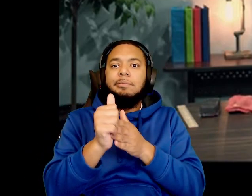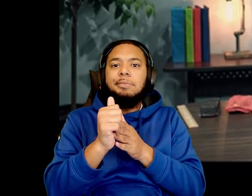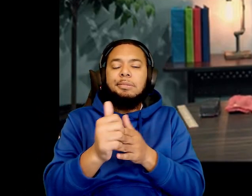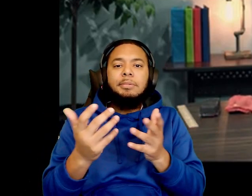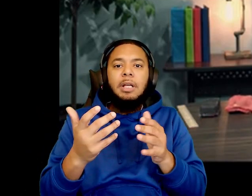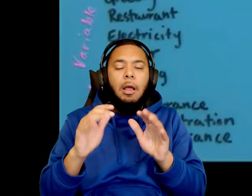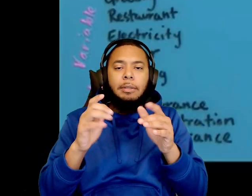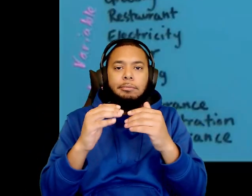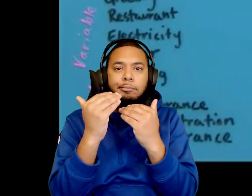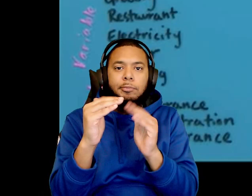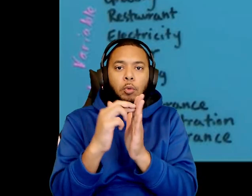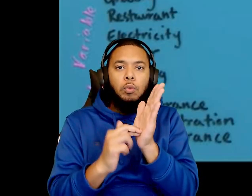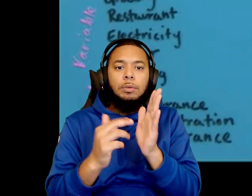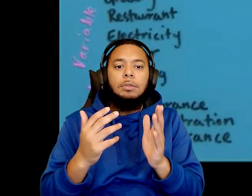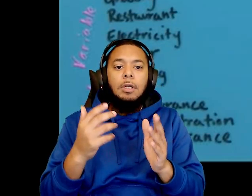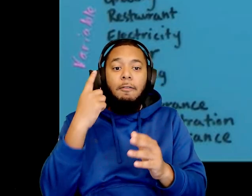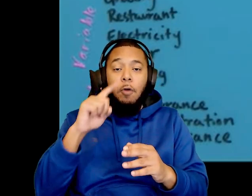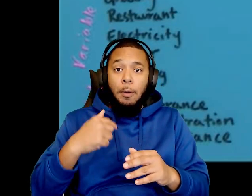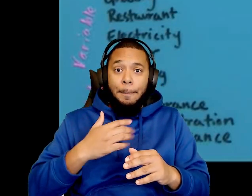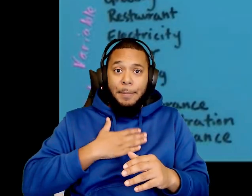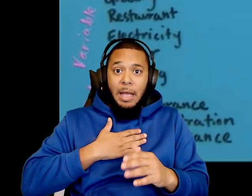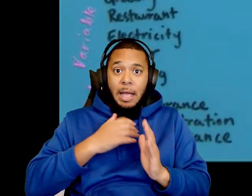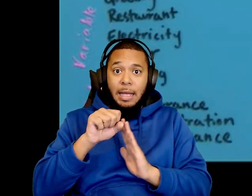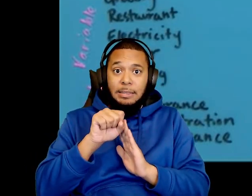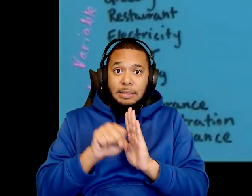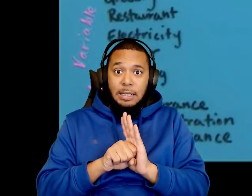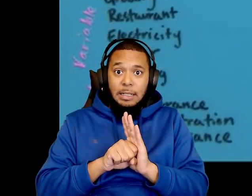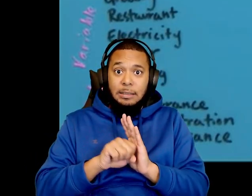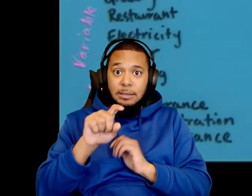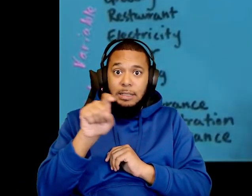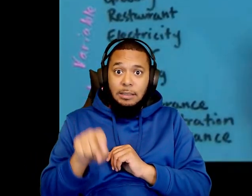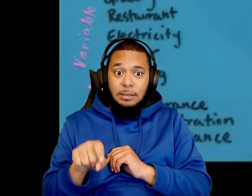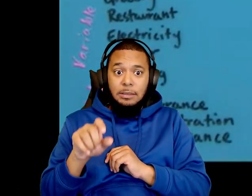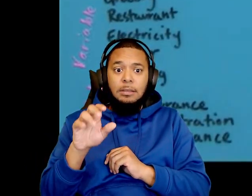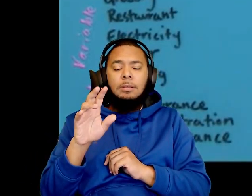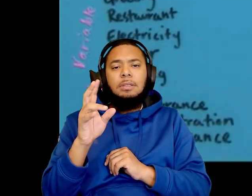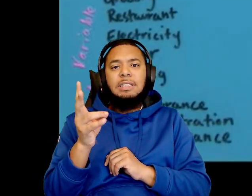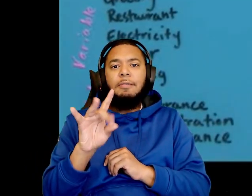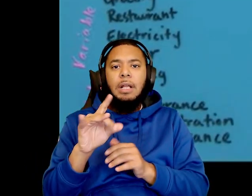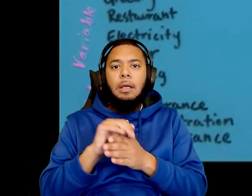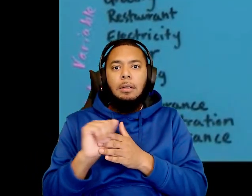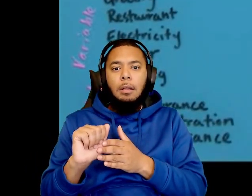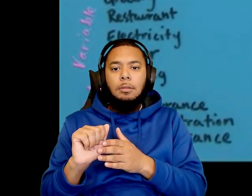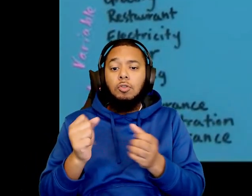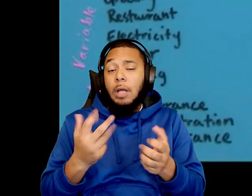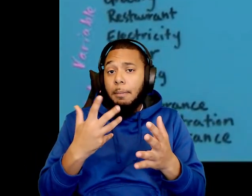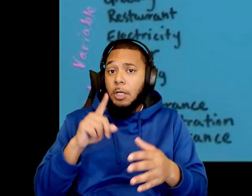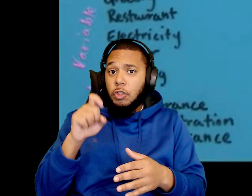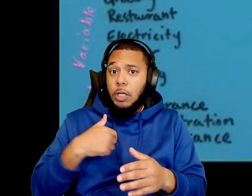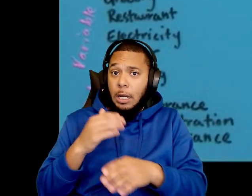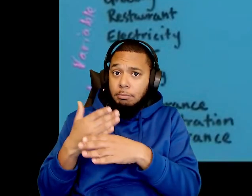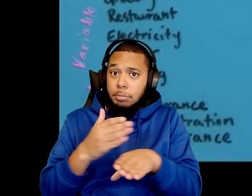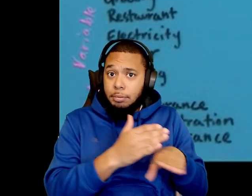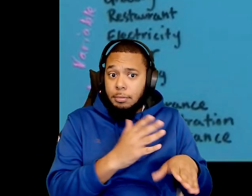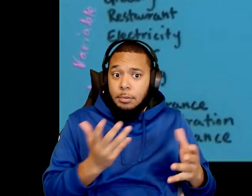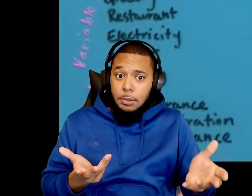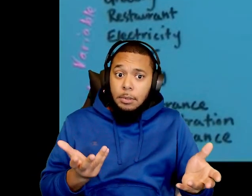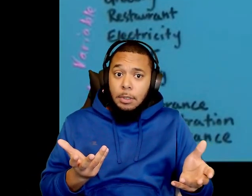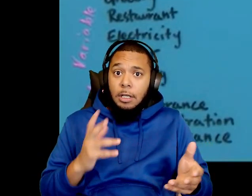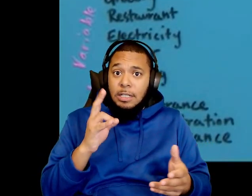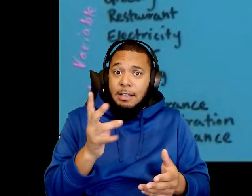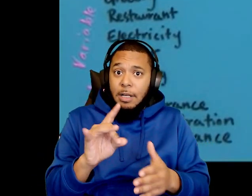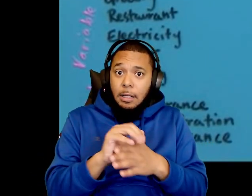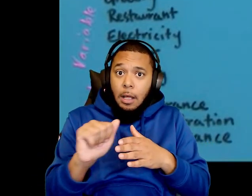it's $78. So how much should I prorate for November and December? We'll divide by 12. What's the